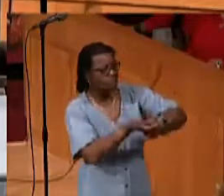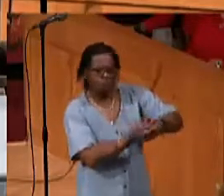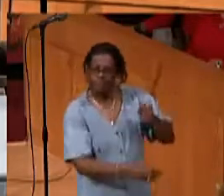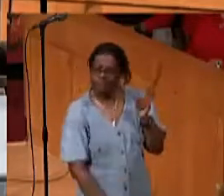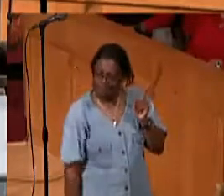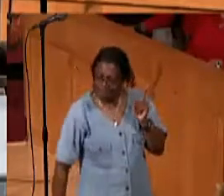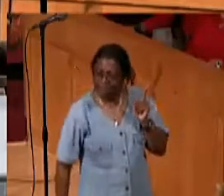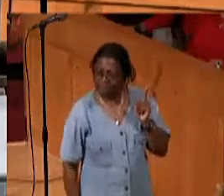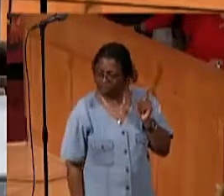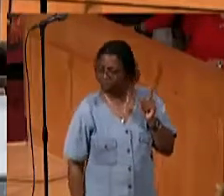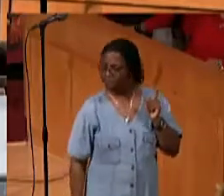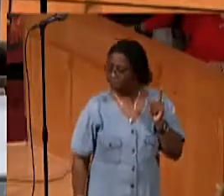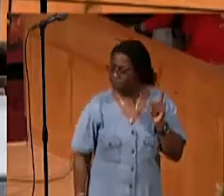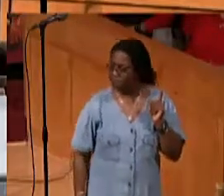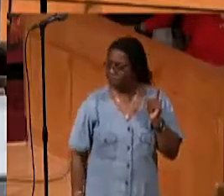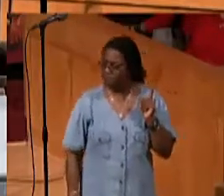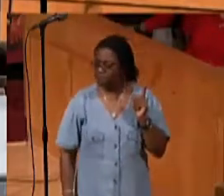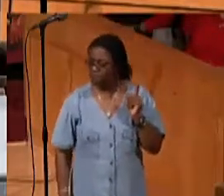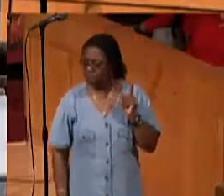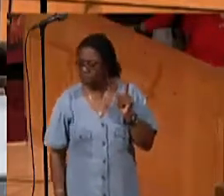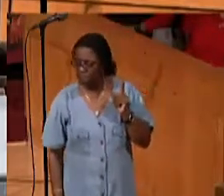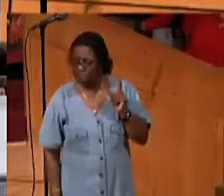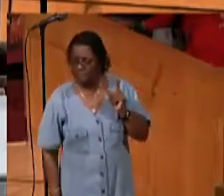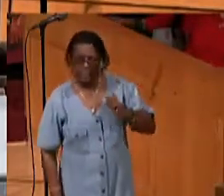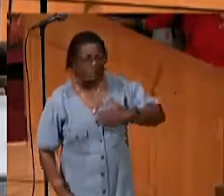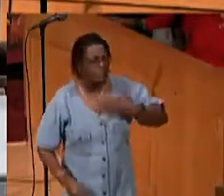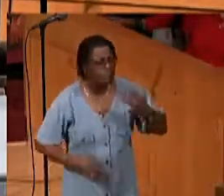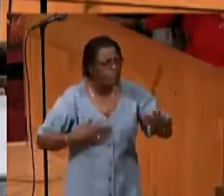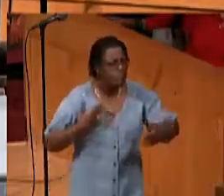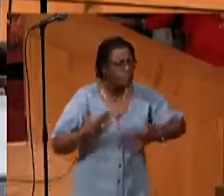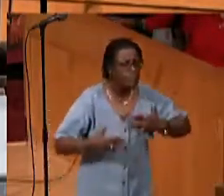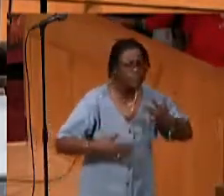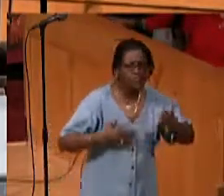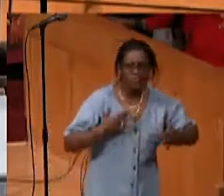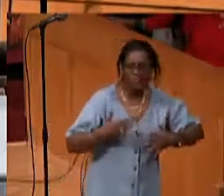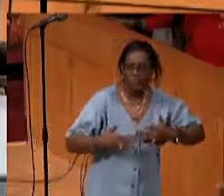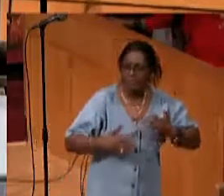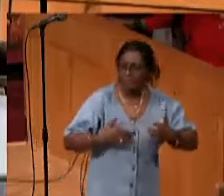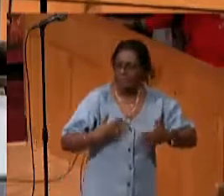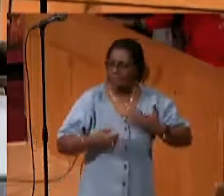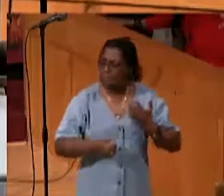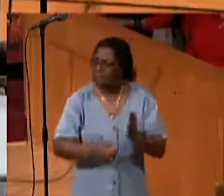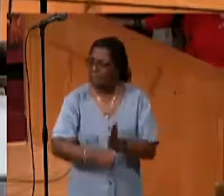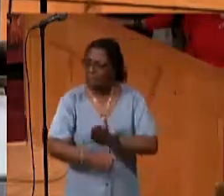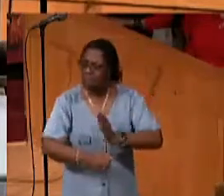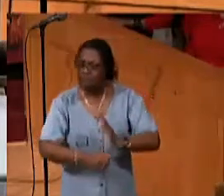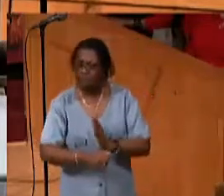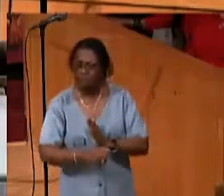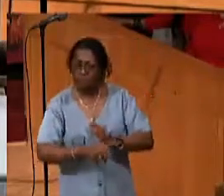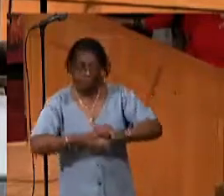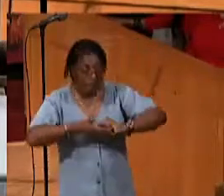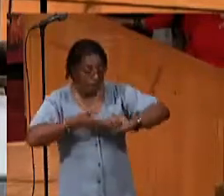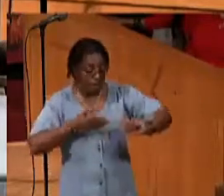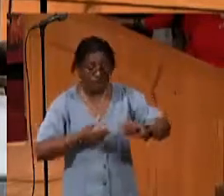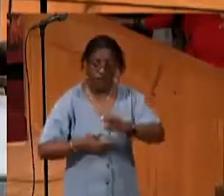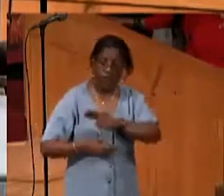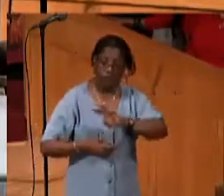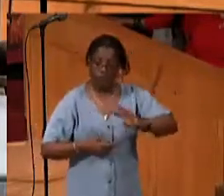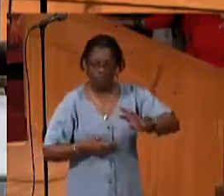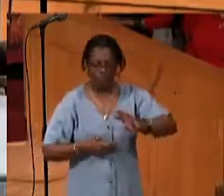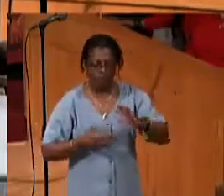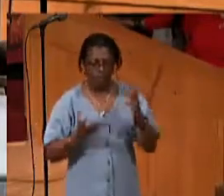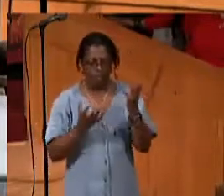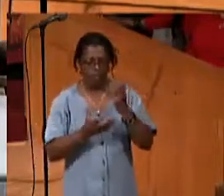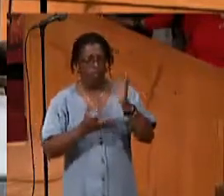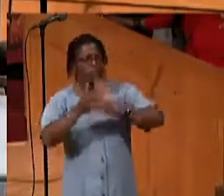It's a song of joy. Joy. It's a song of joy. Here it is. Verse 46. Oh, magnify the